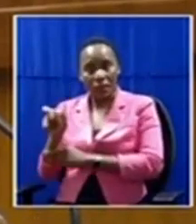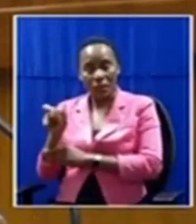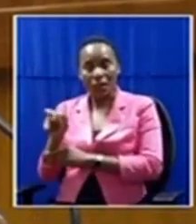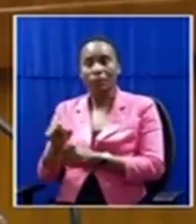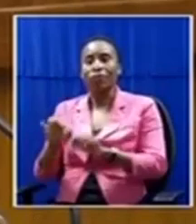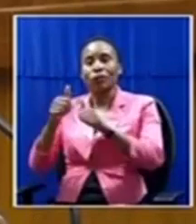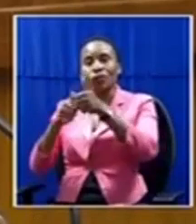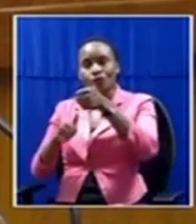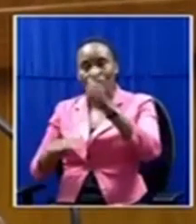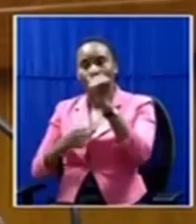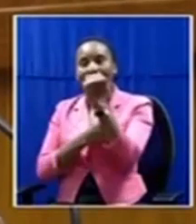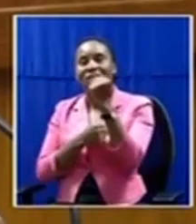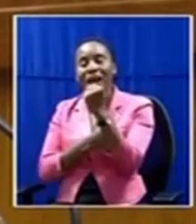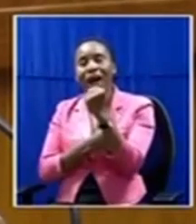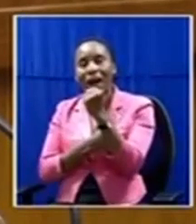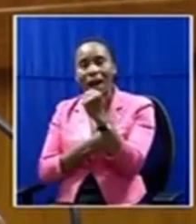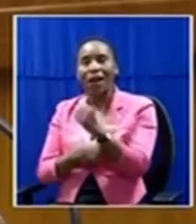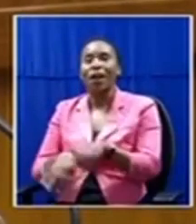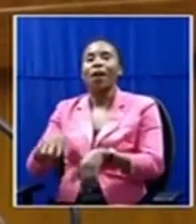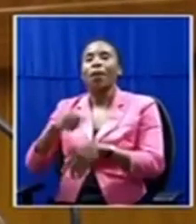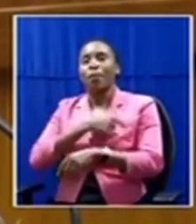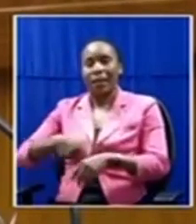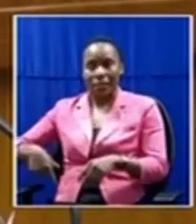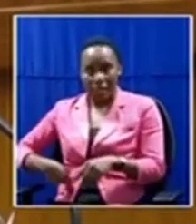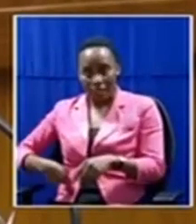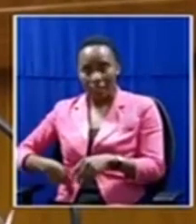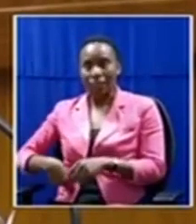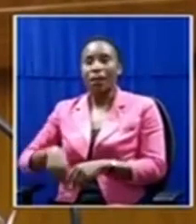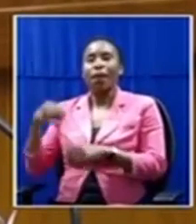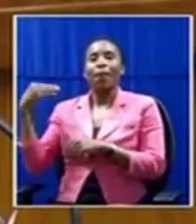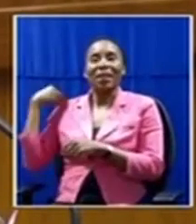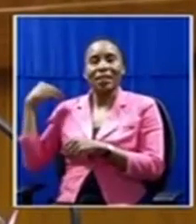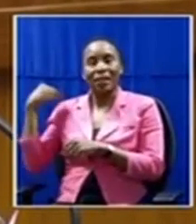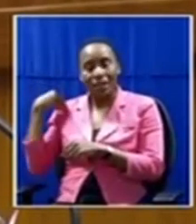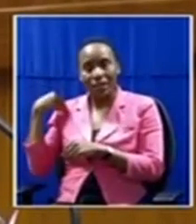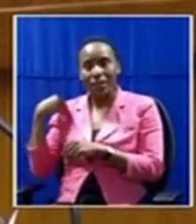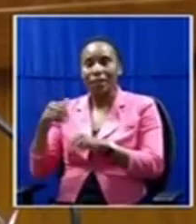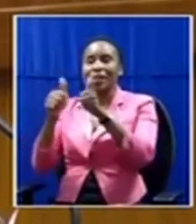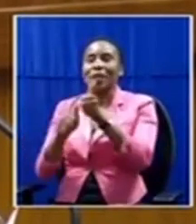presiding officers, the President, the ministers and deputy ministers,